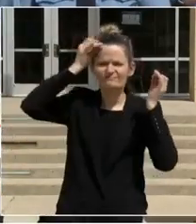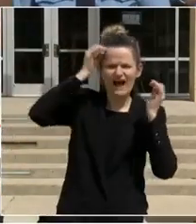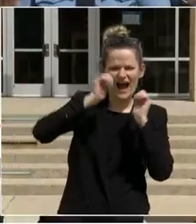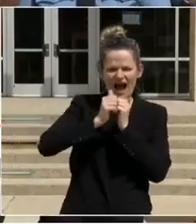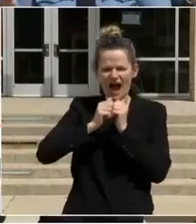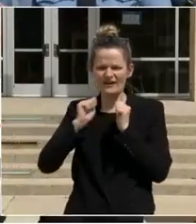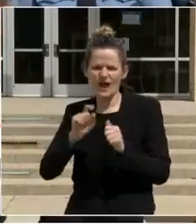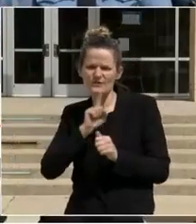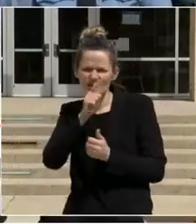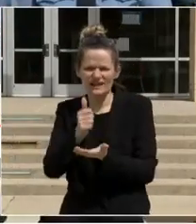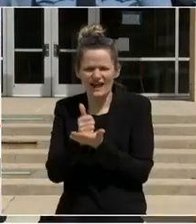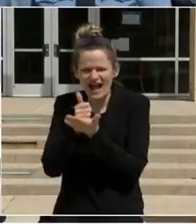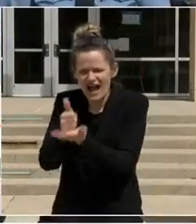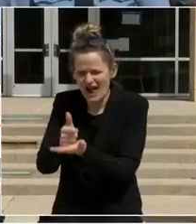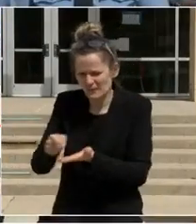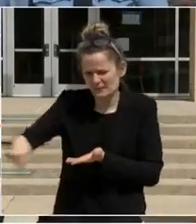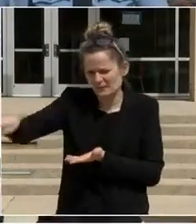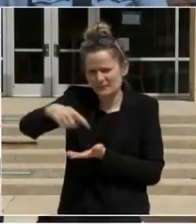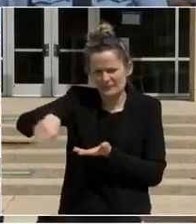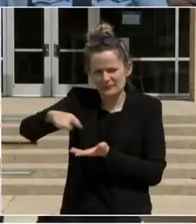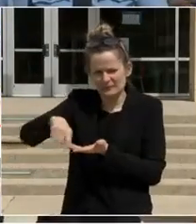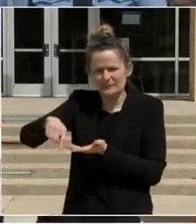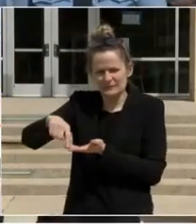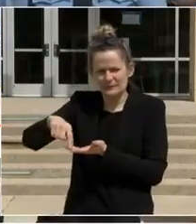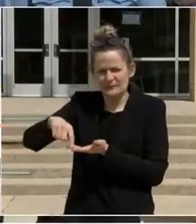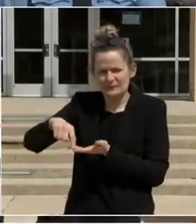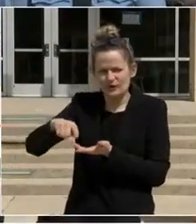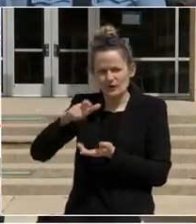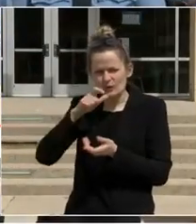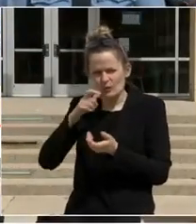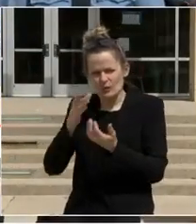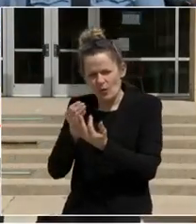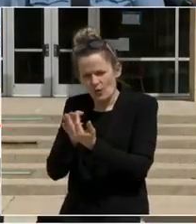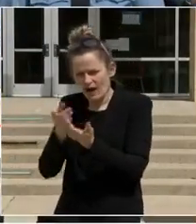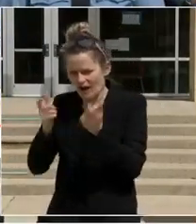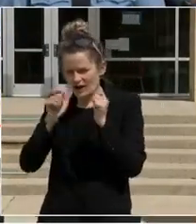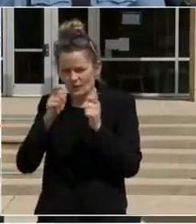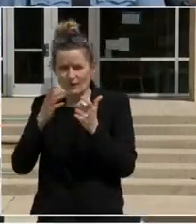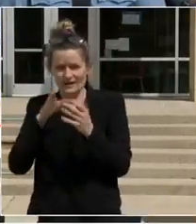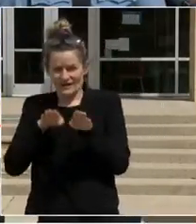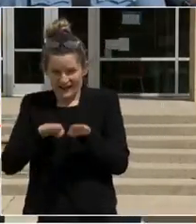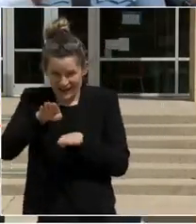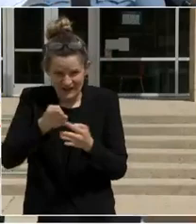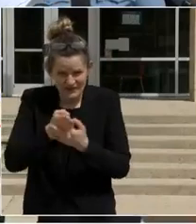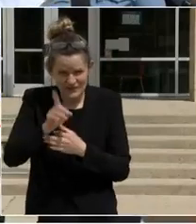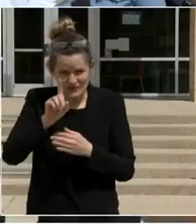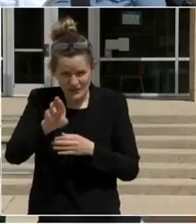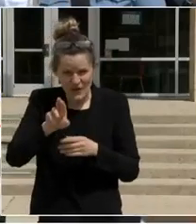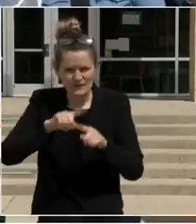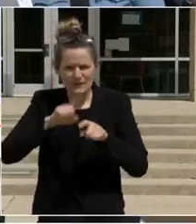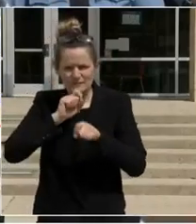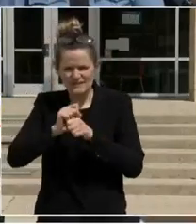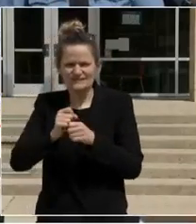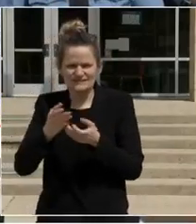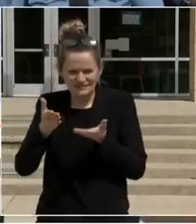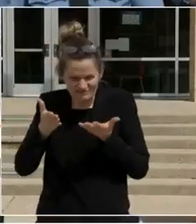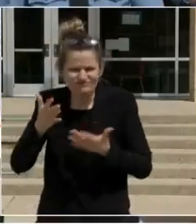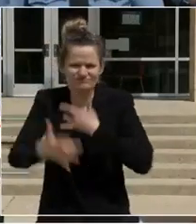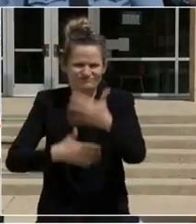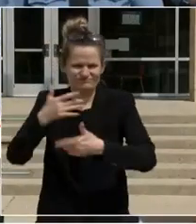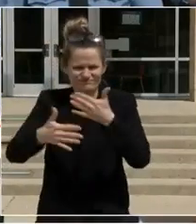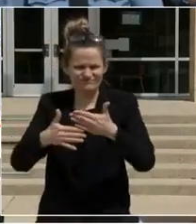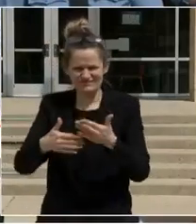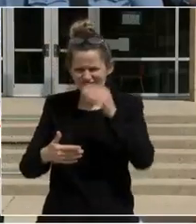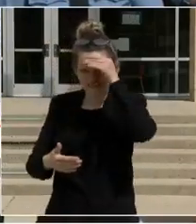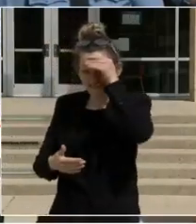need to focus on the people who are coming through the door, but we also got to focus on the people who are on the back end who, you know, might not receive a signing bonus, but they're